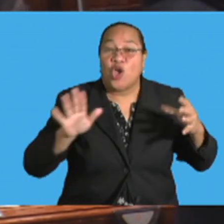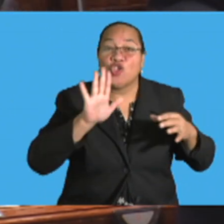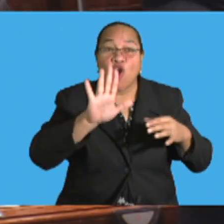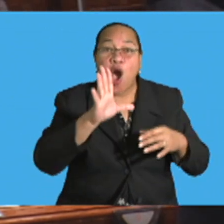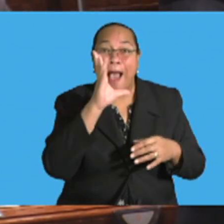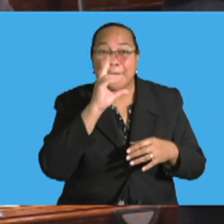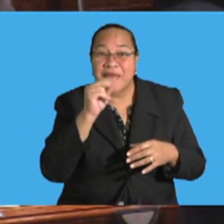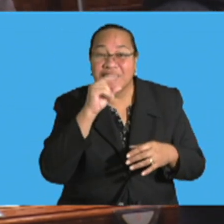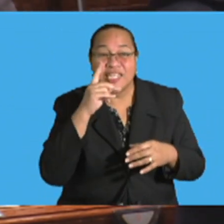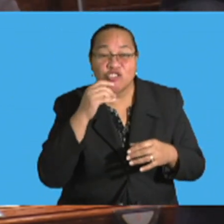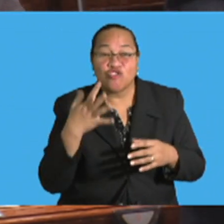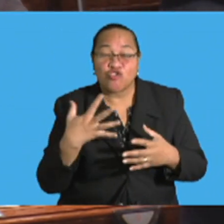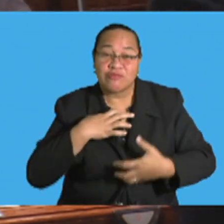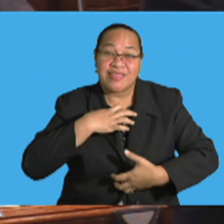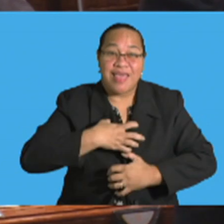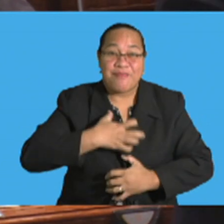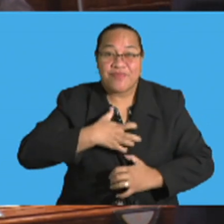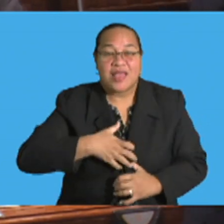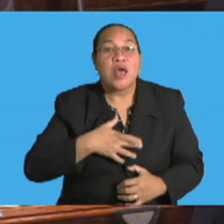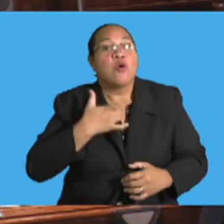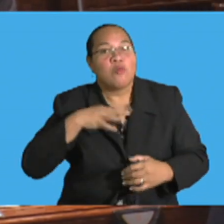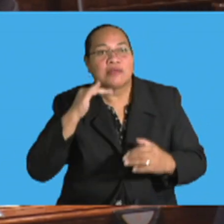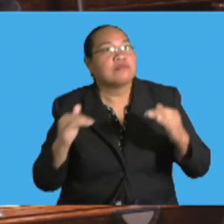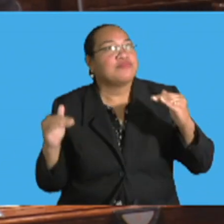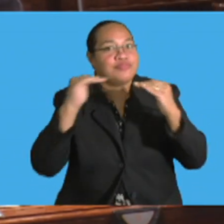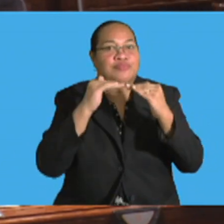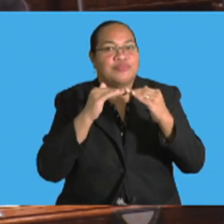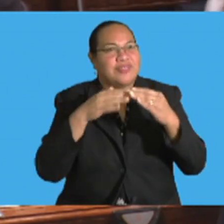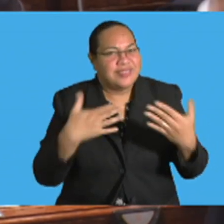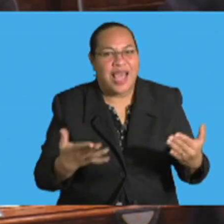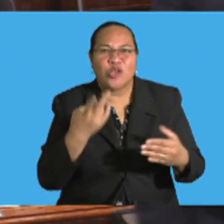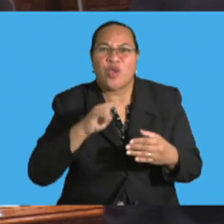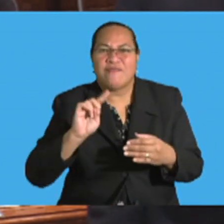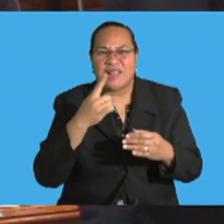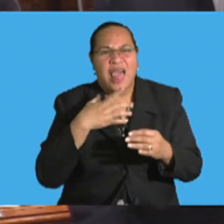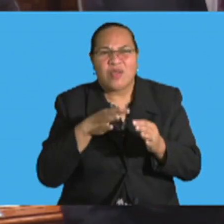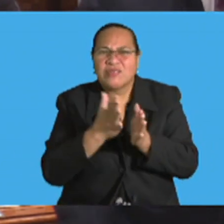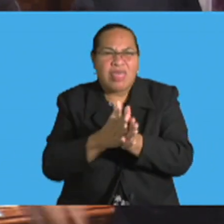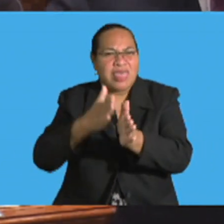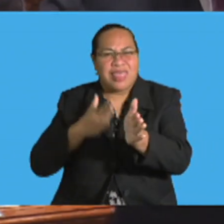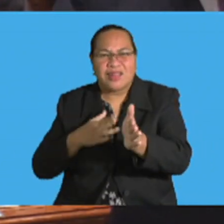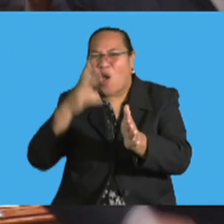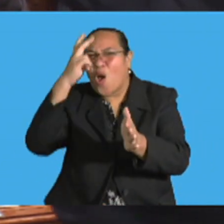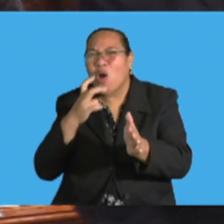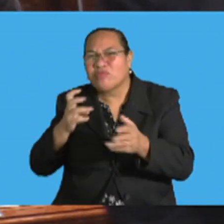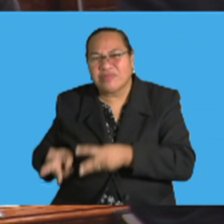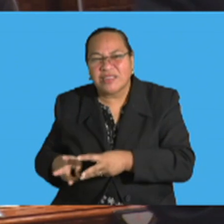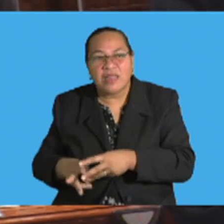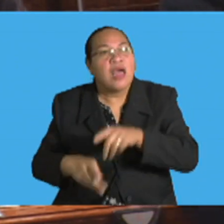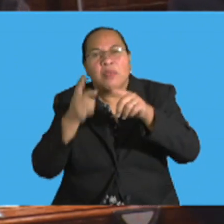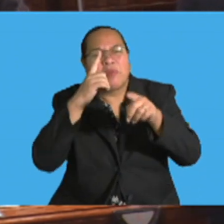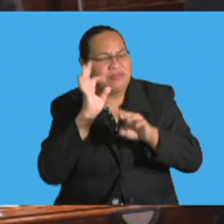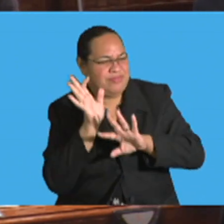to adapt and adopt to the 21st century must be quick. Otherwise you get left behind. People will find other